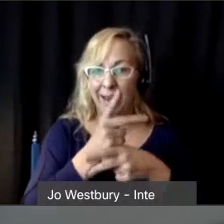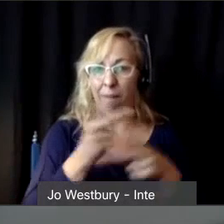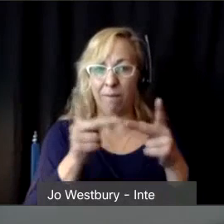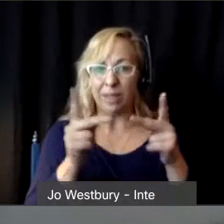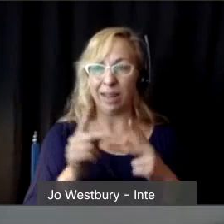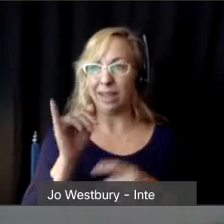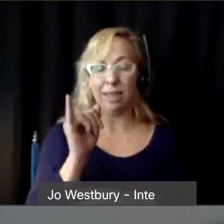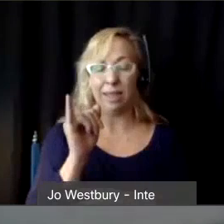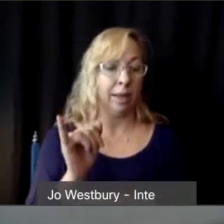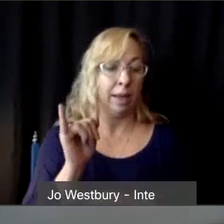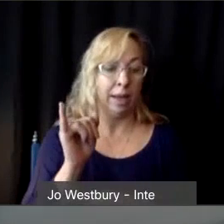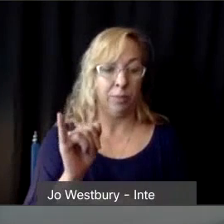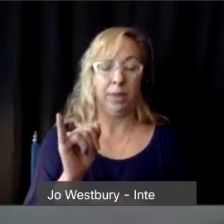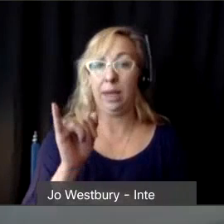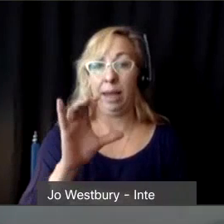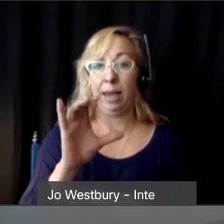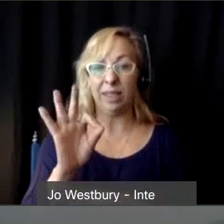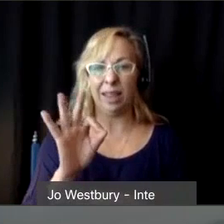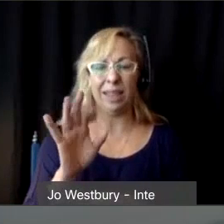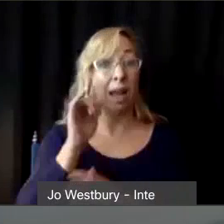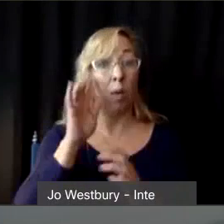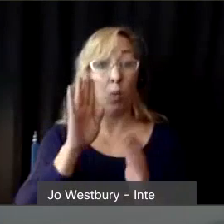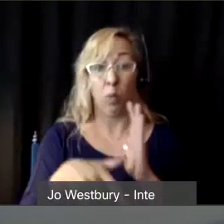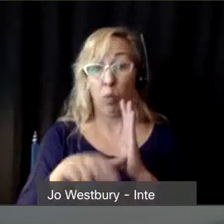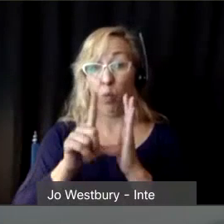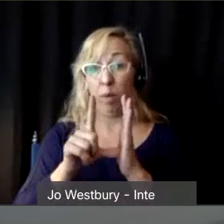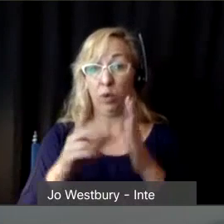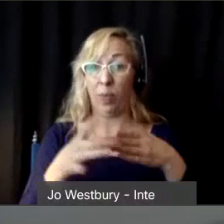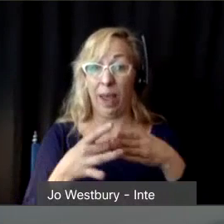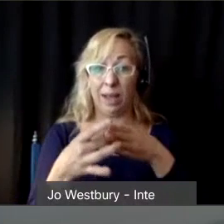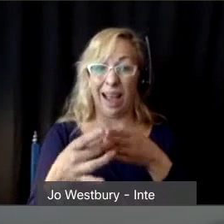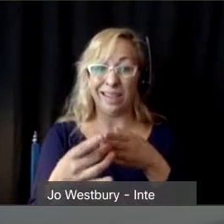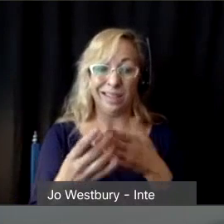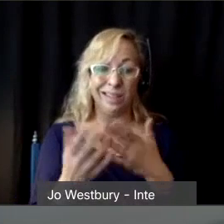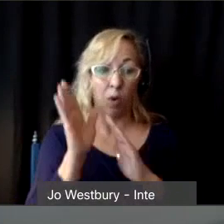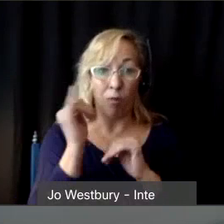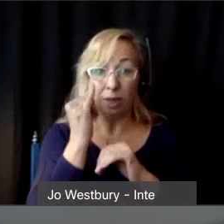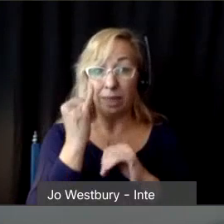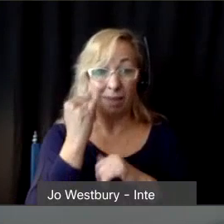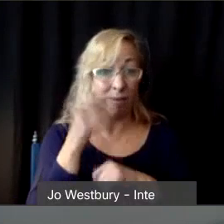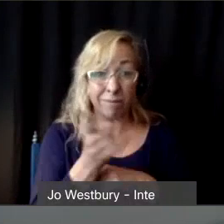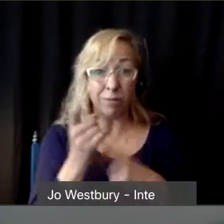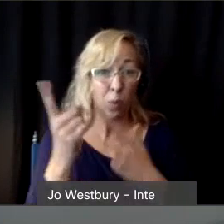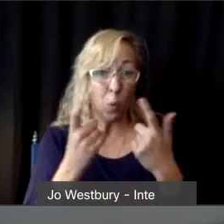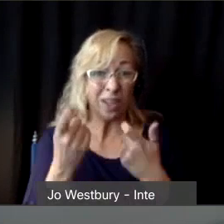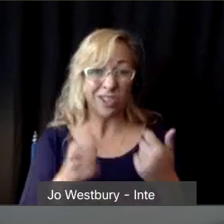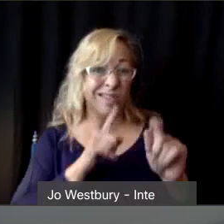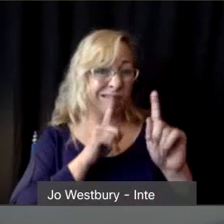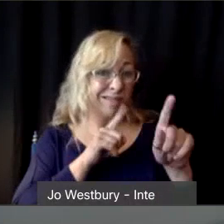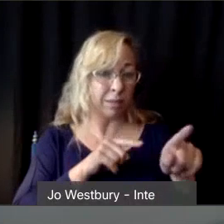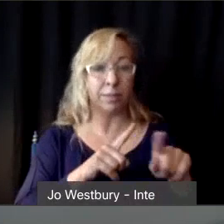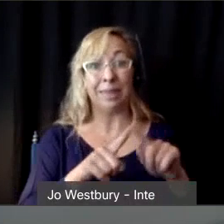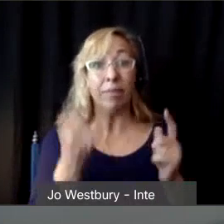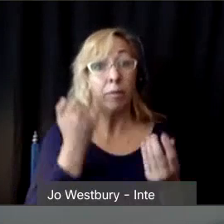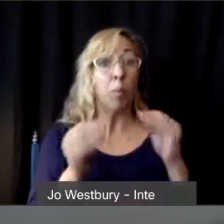guidance in this meeting and hopefully be able to respond to questions people have. If there are additional questions, DC Health